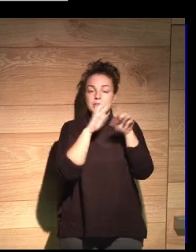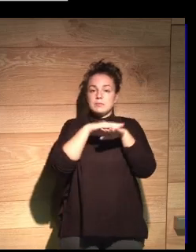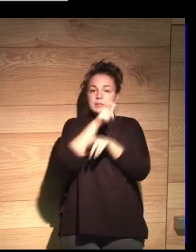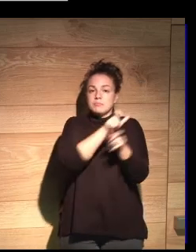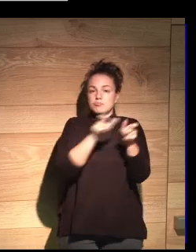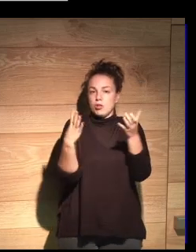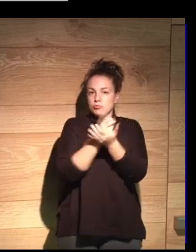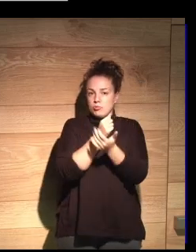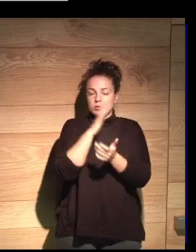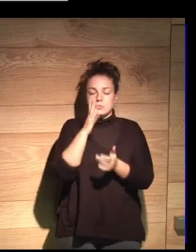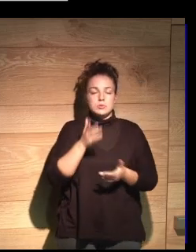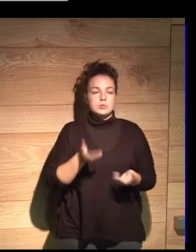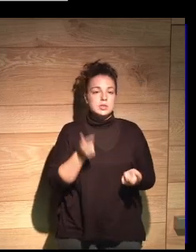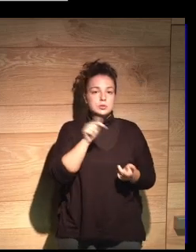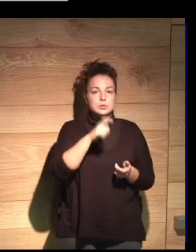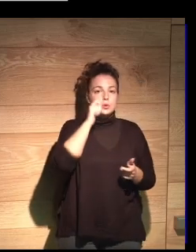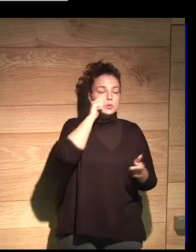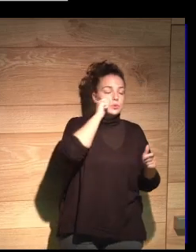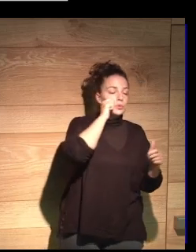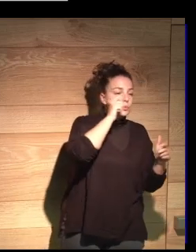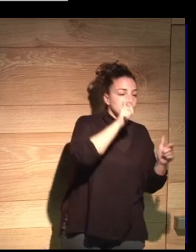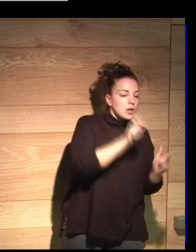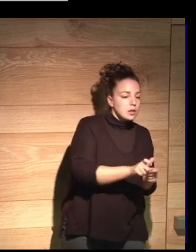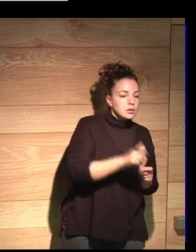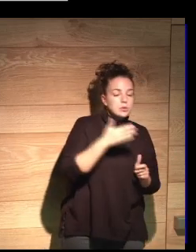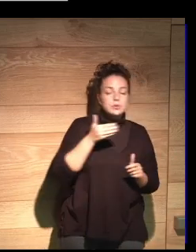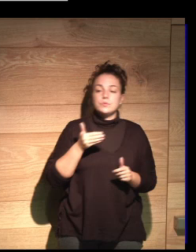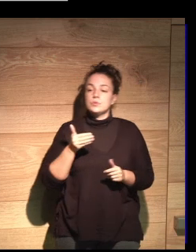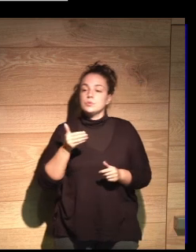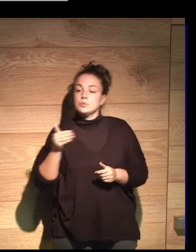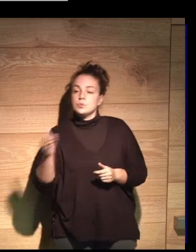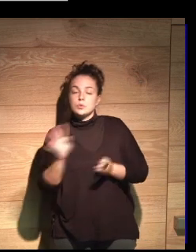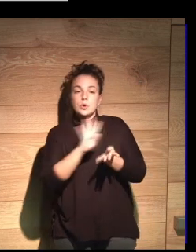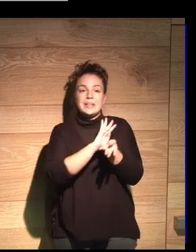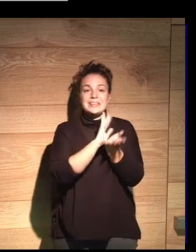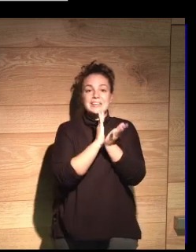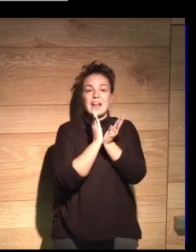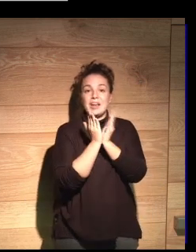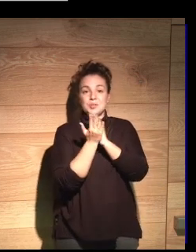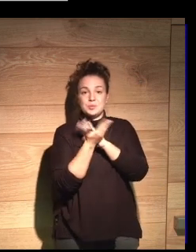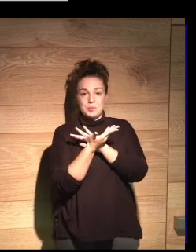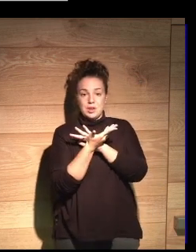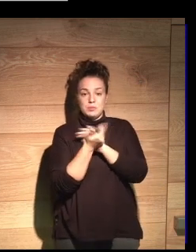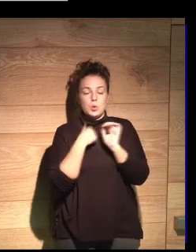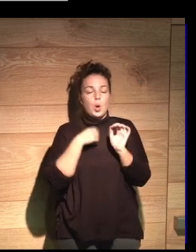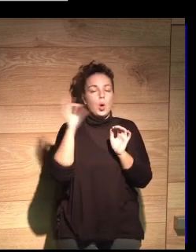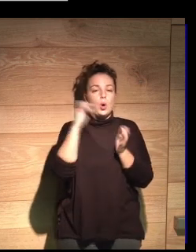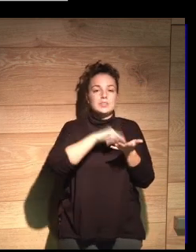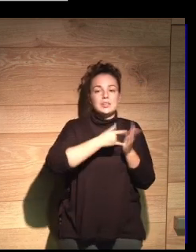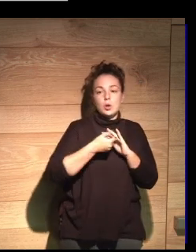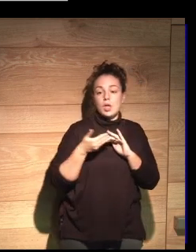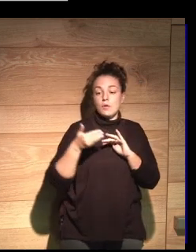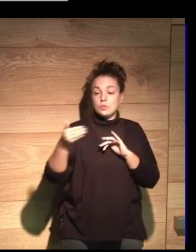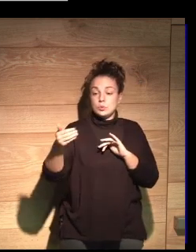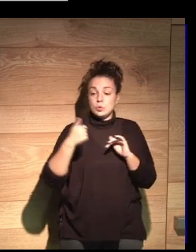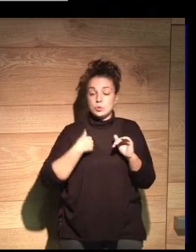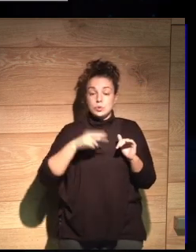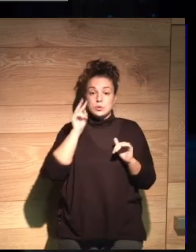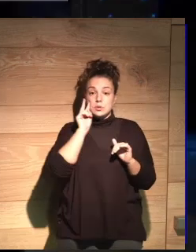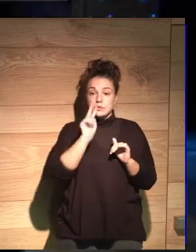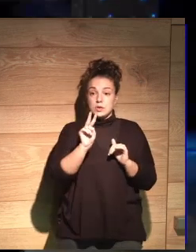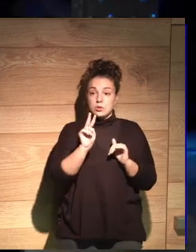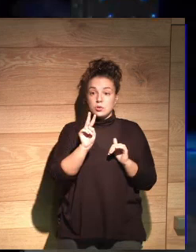So here we can have a debate for everything. So in all these of the human of the future, or transhumanism, or future